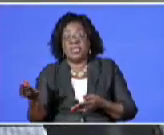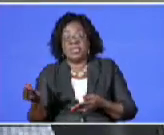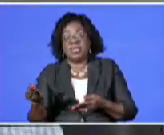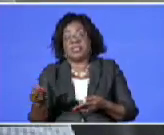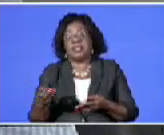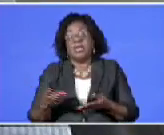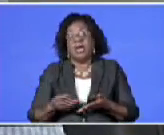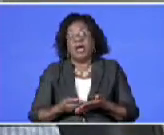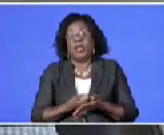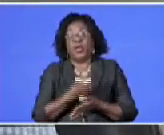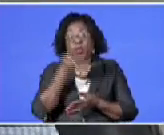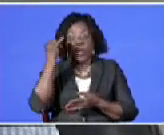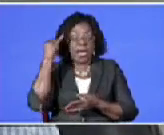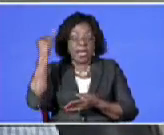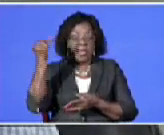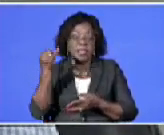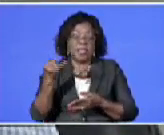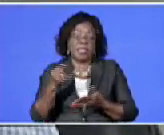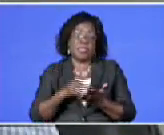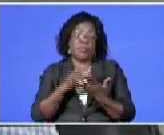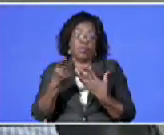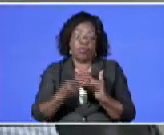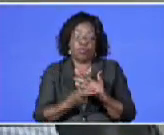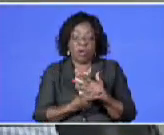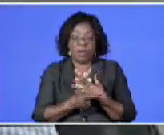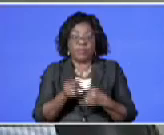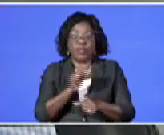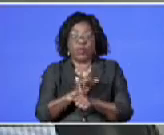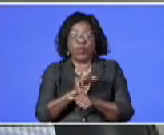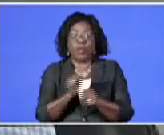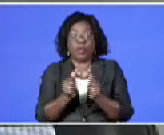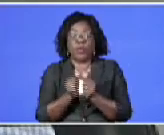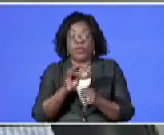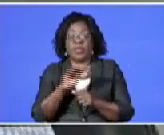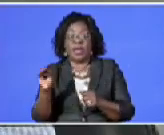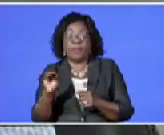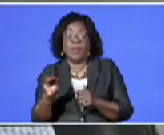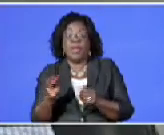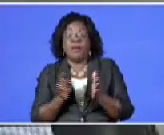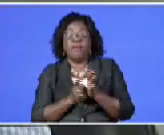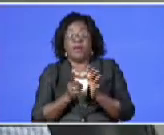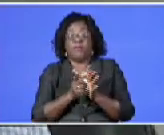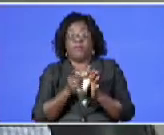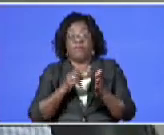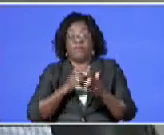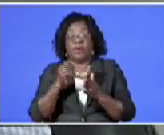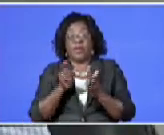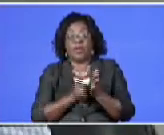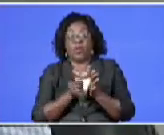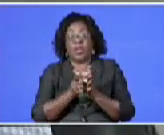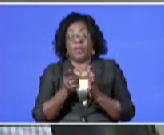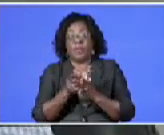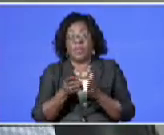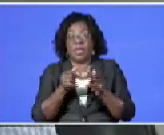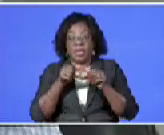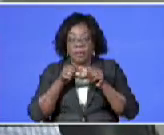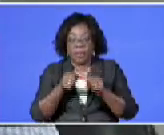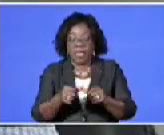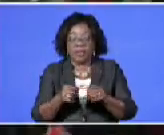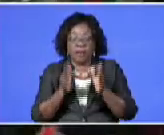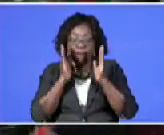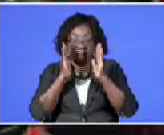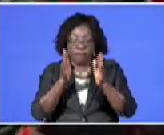marketing and promotion program, and also to work with them on product development with a major focus on authentically